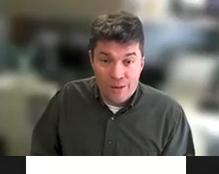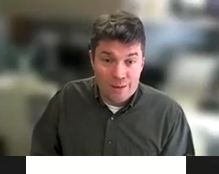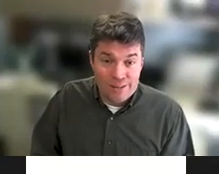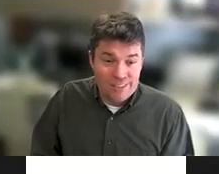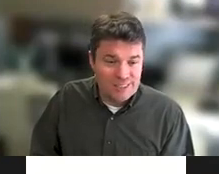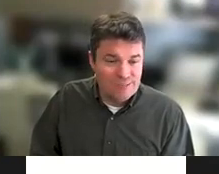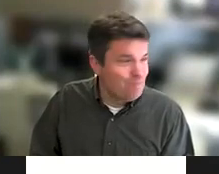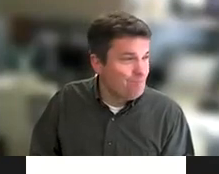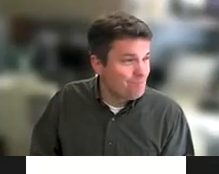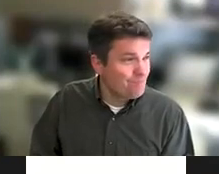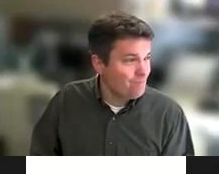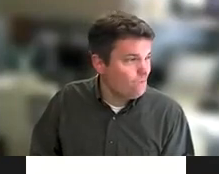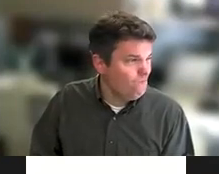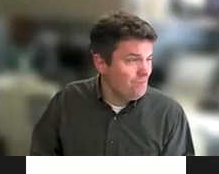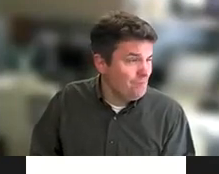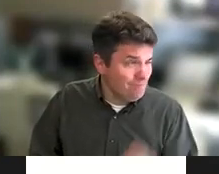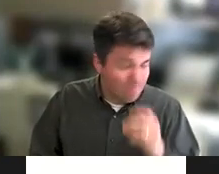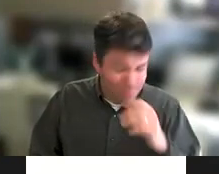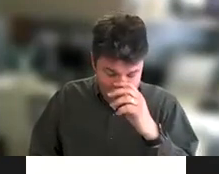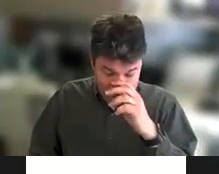very weird in my opinion. So,